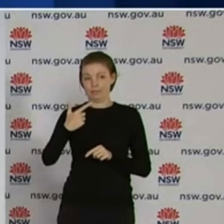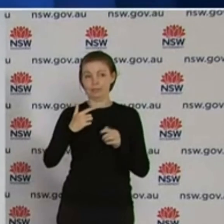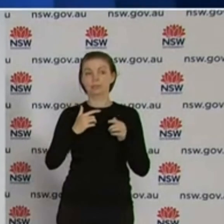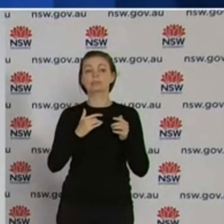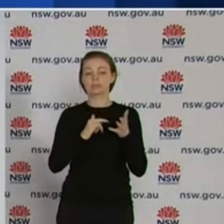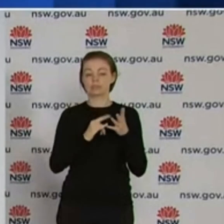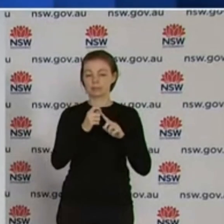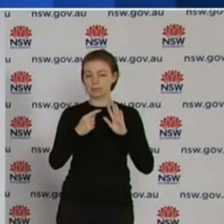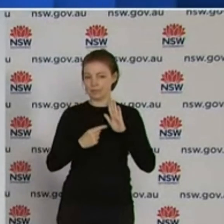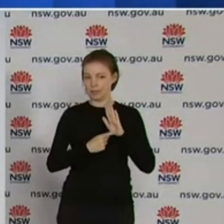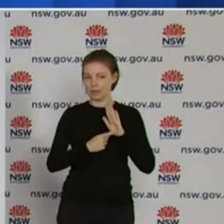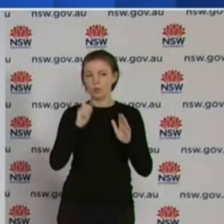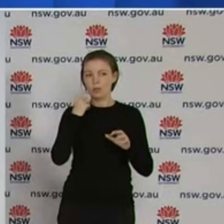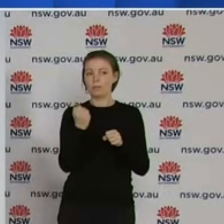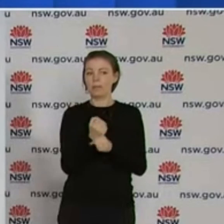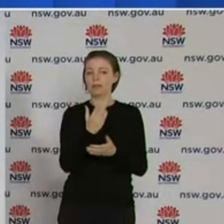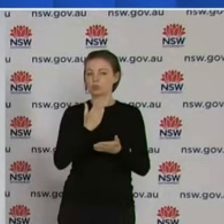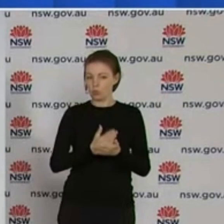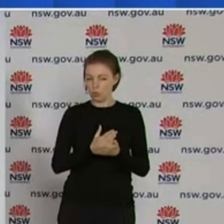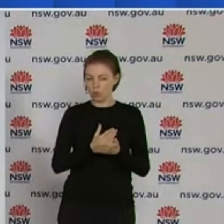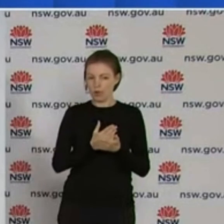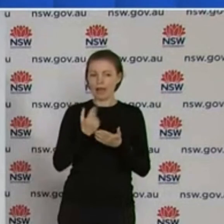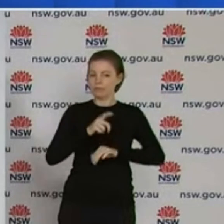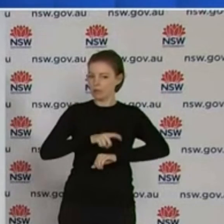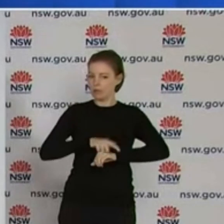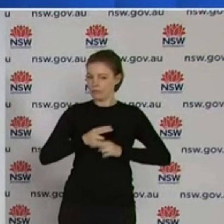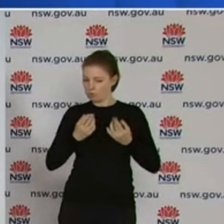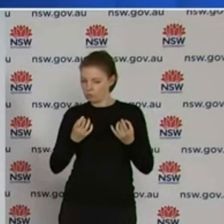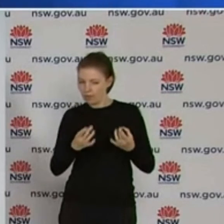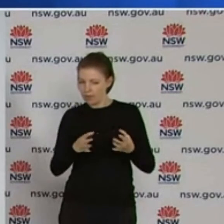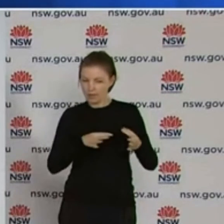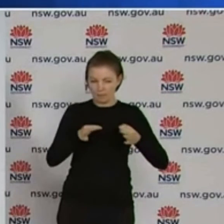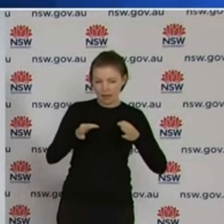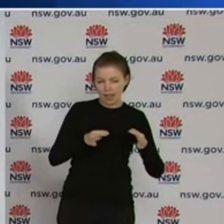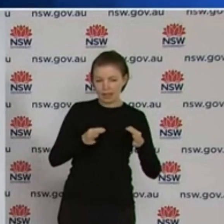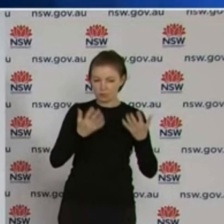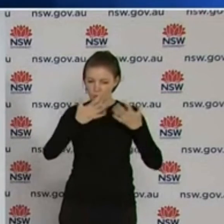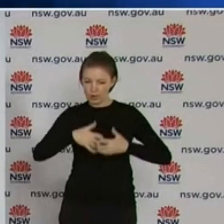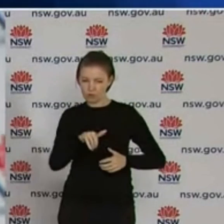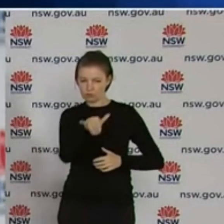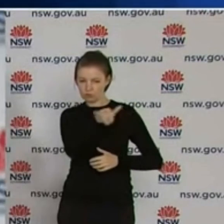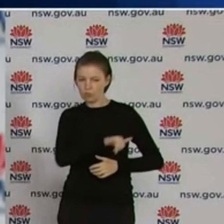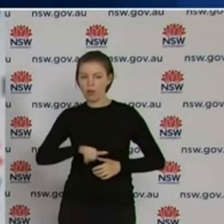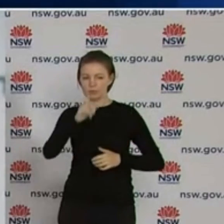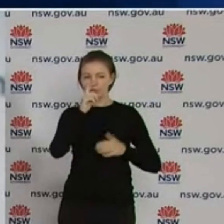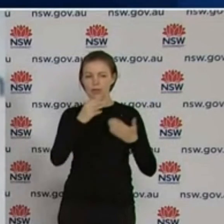safety plan so that all managers of public pools across the state will be able to follow that COVID safety plan.